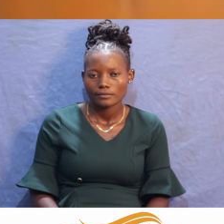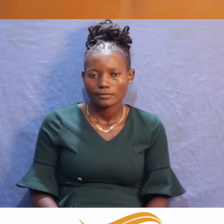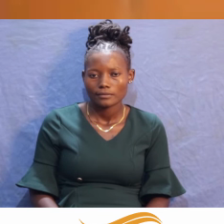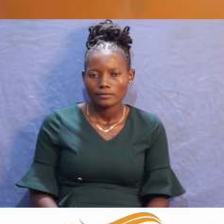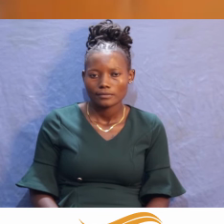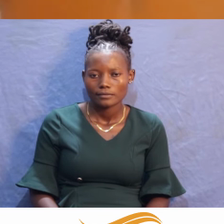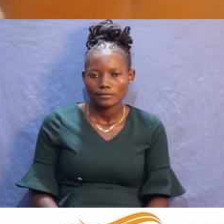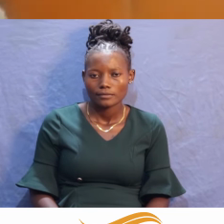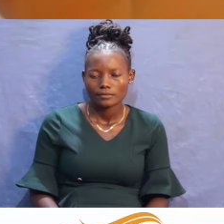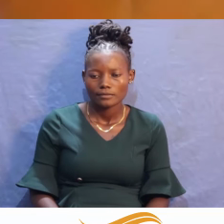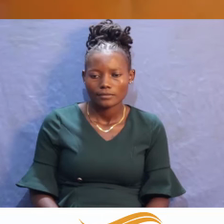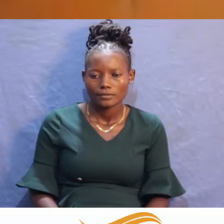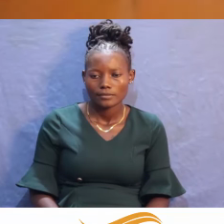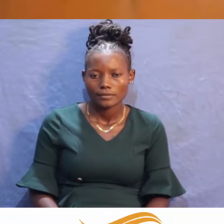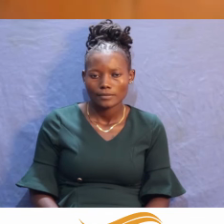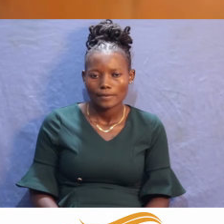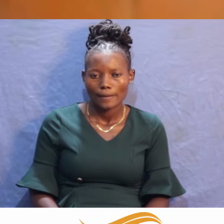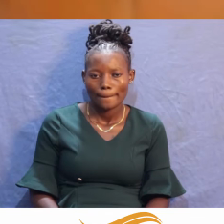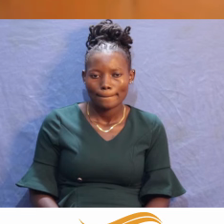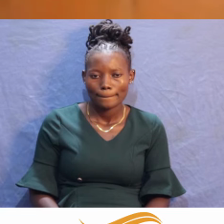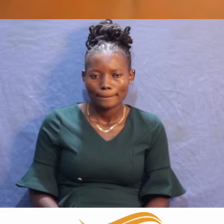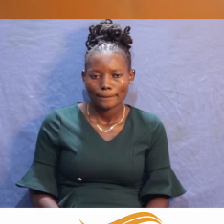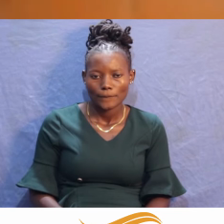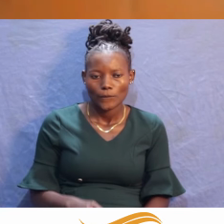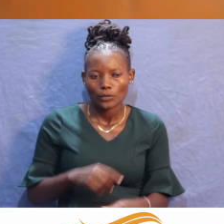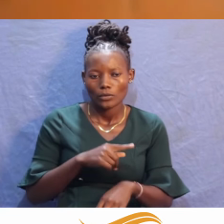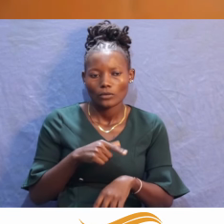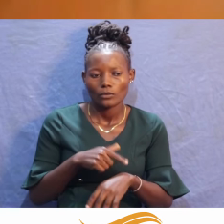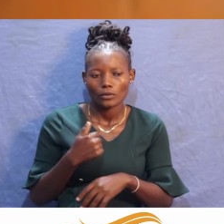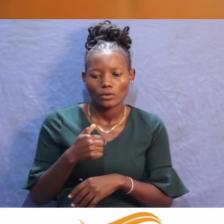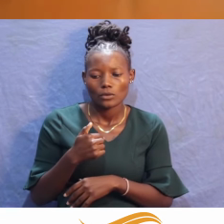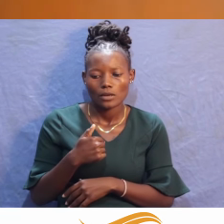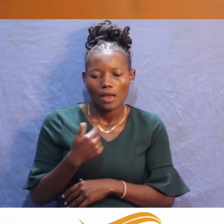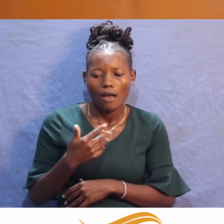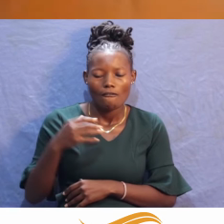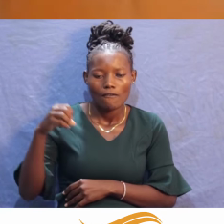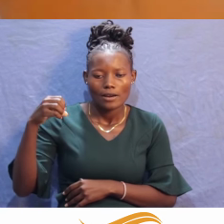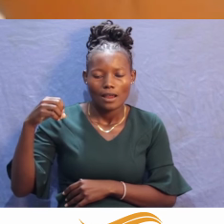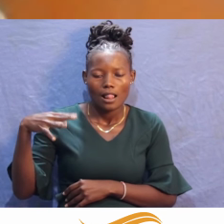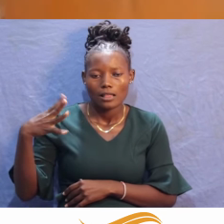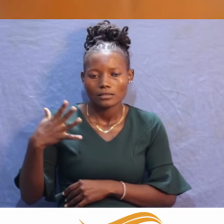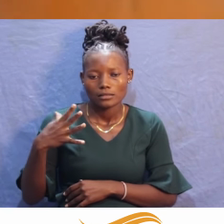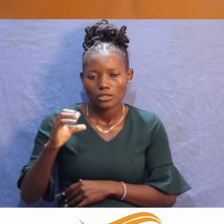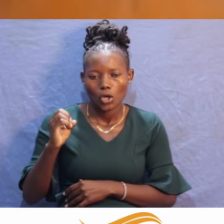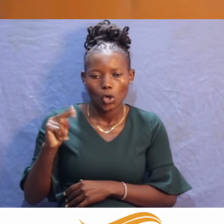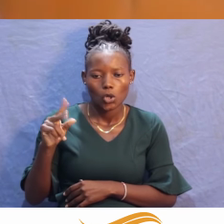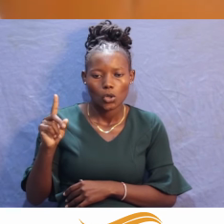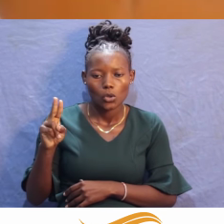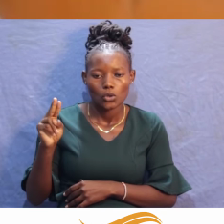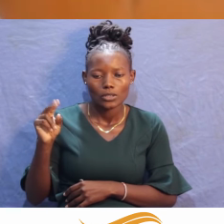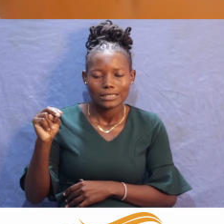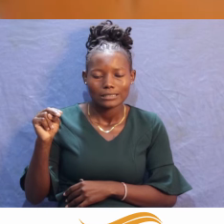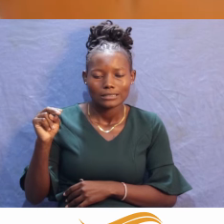the bluntness causes electrical conduction to stop. And if they get counter shocked